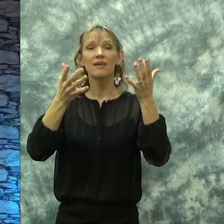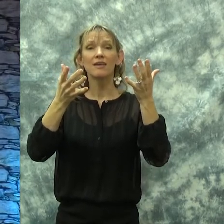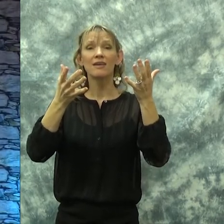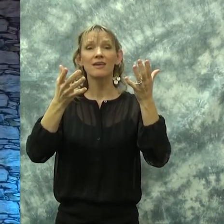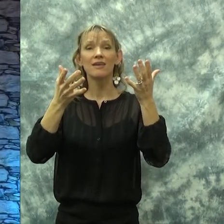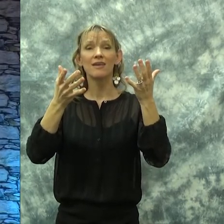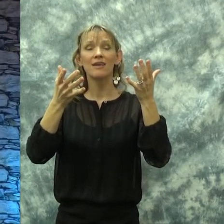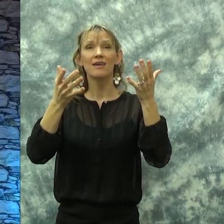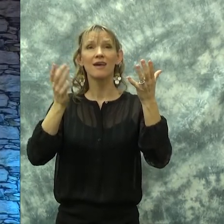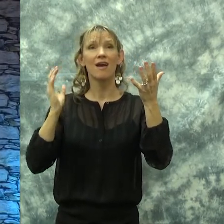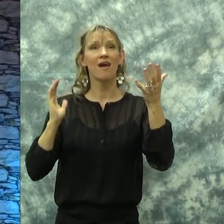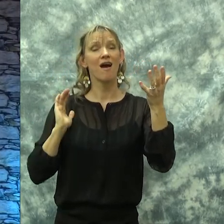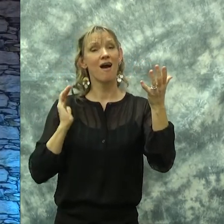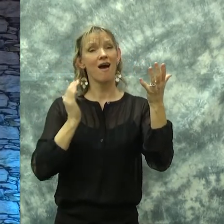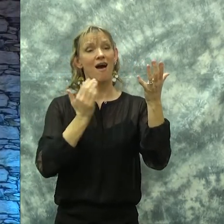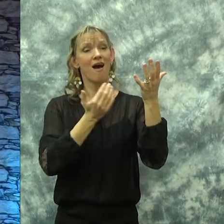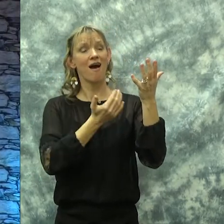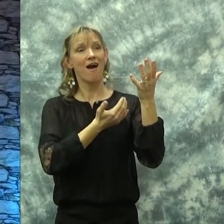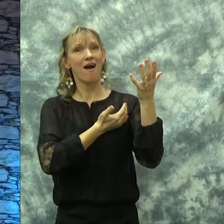our own